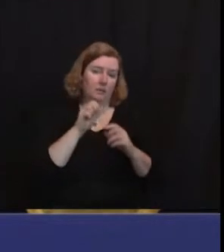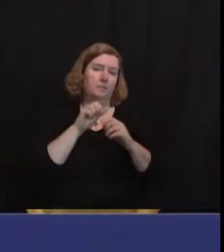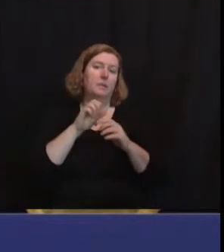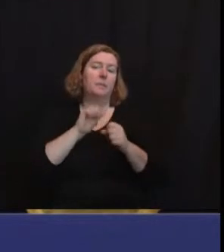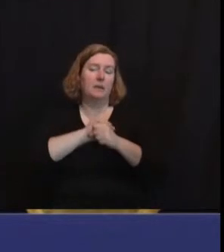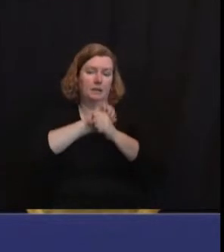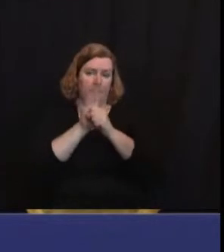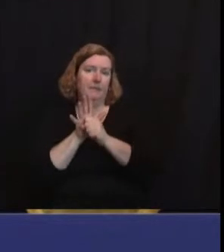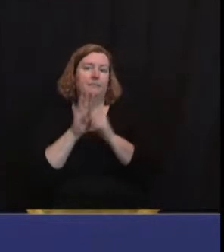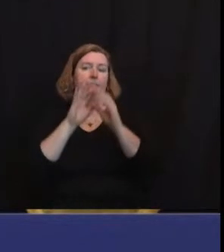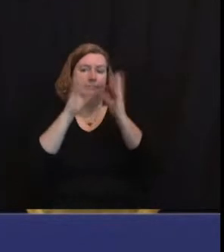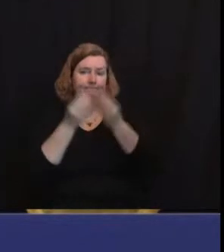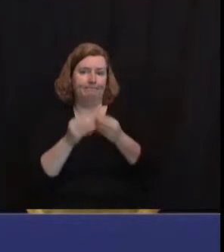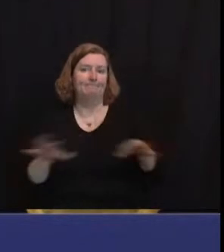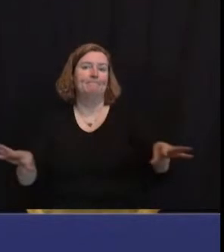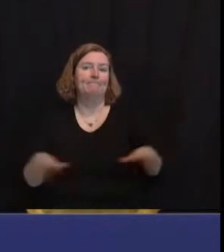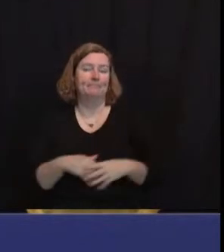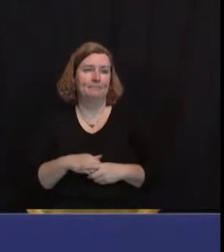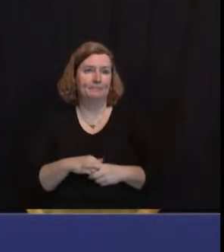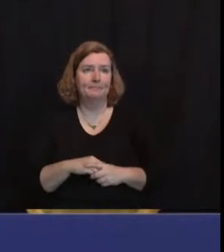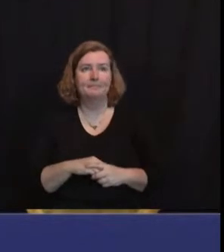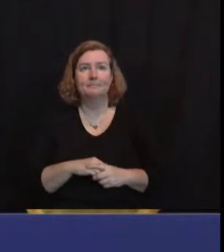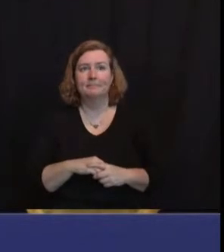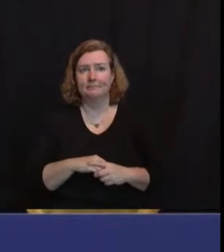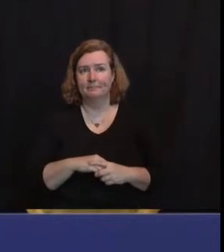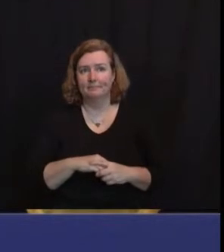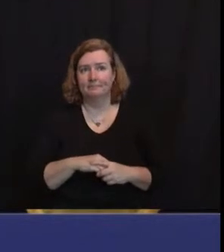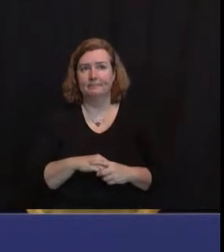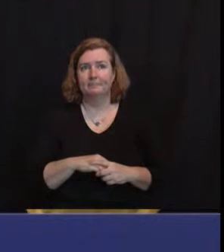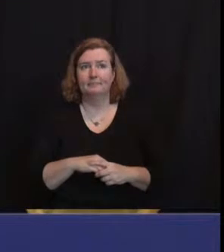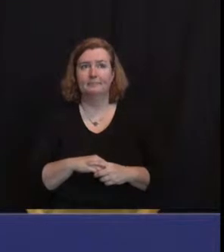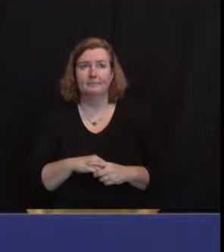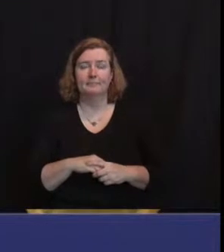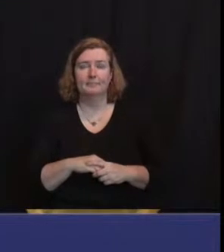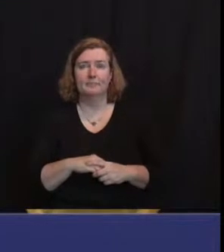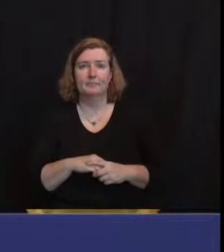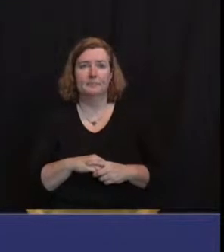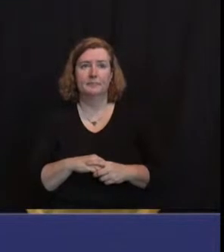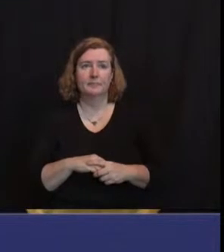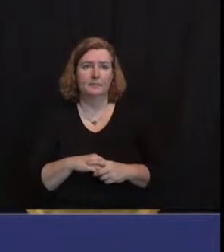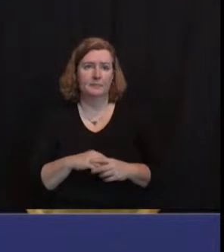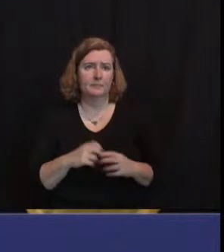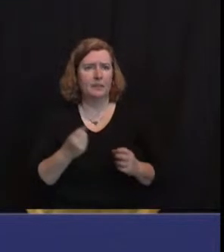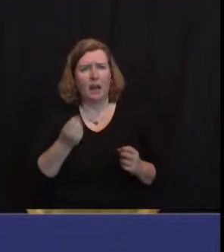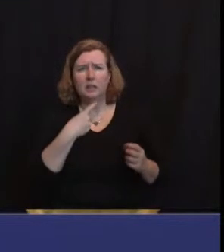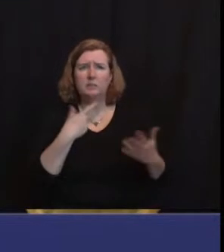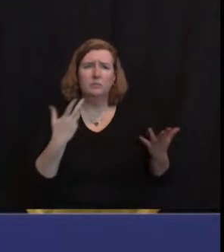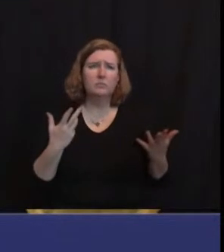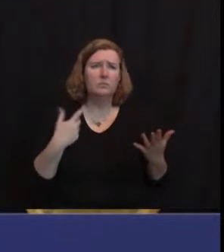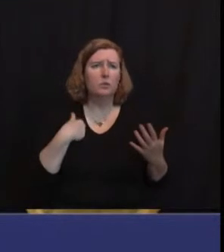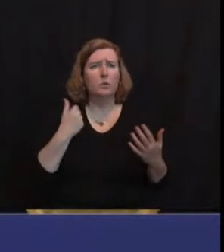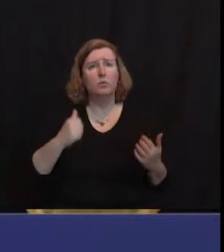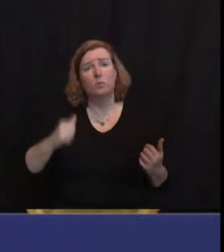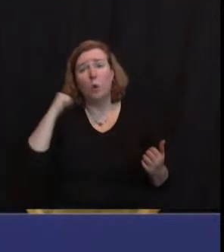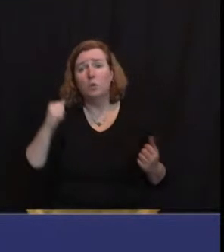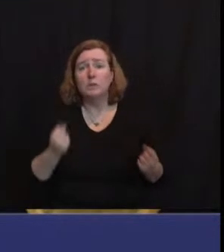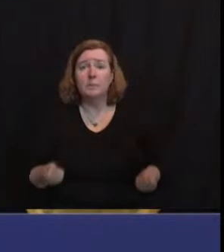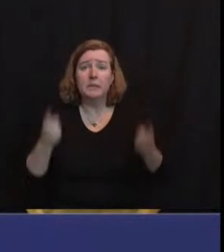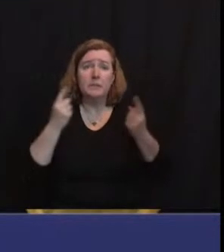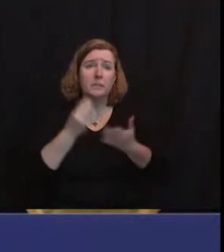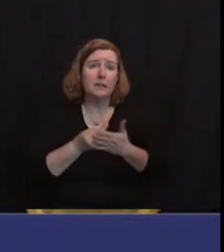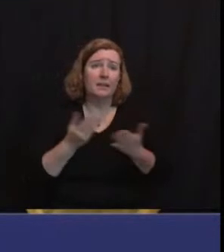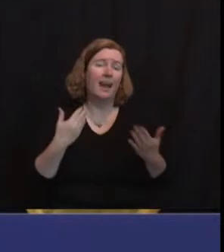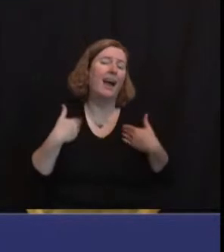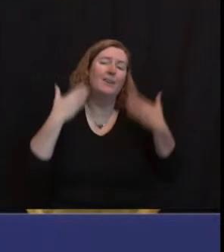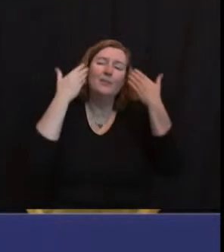would come back to you in terms of what I wouldn't do, and we need to know what we can first, and then that'll help create that answer. Yeah, I think on the